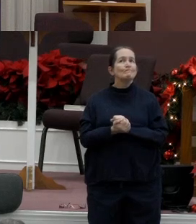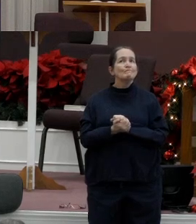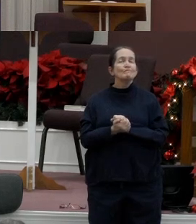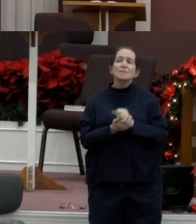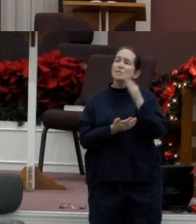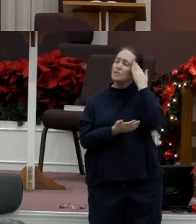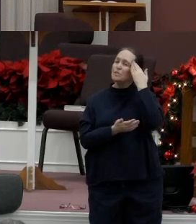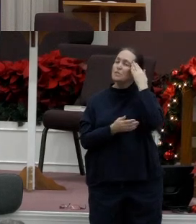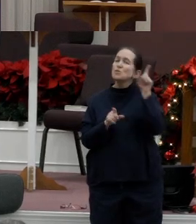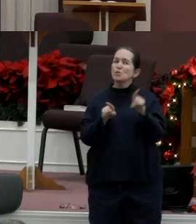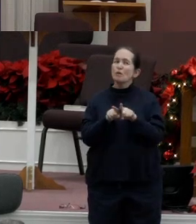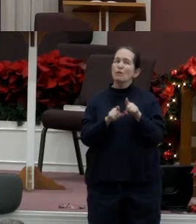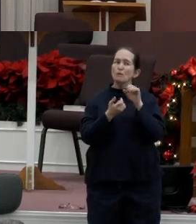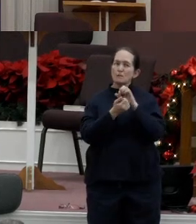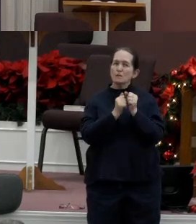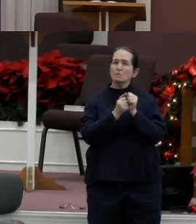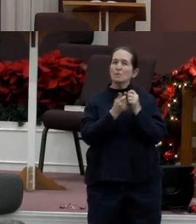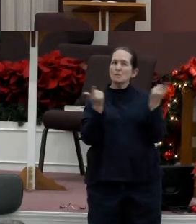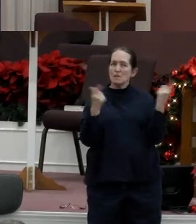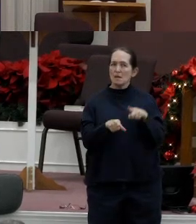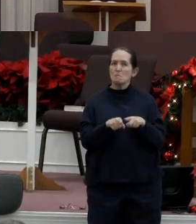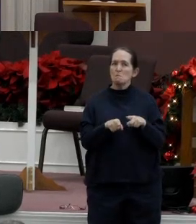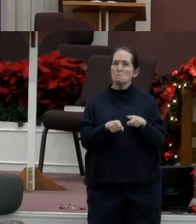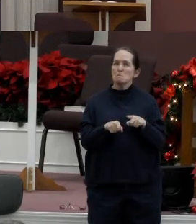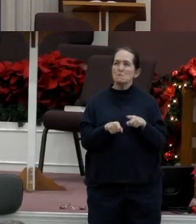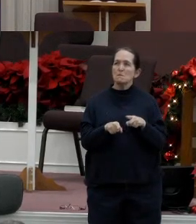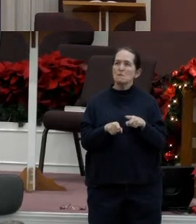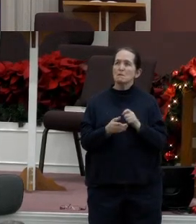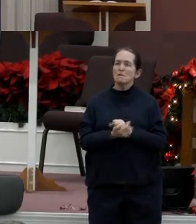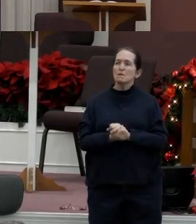there's also some suffering that comes